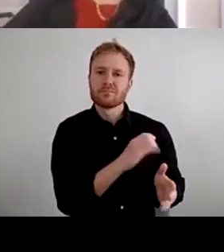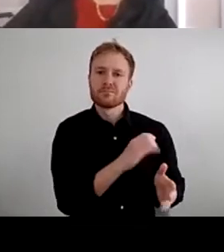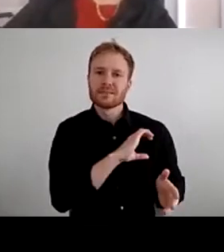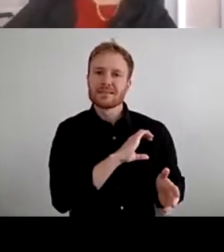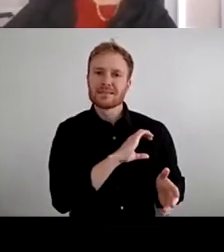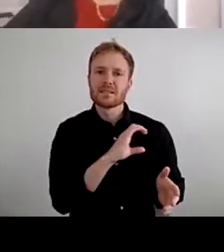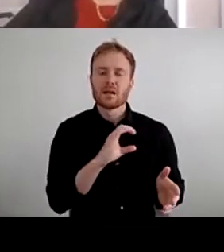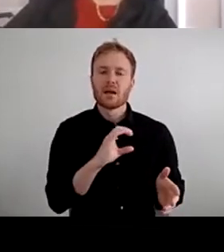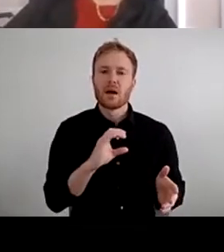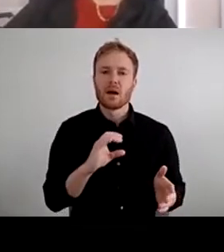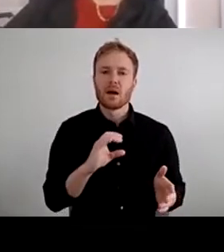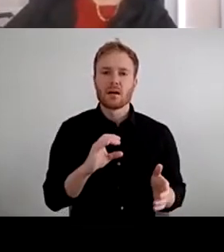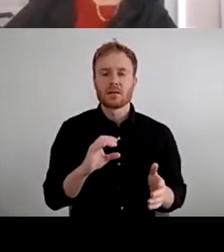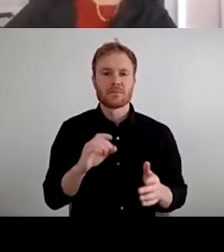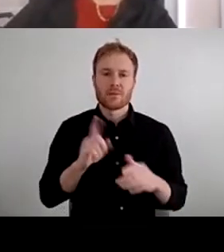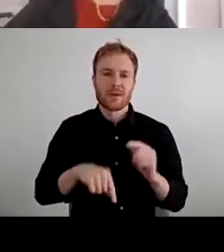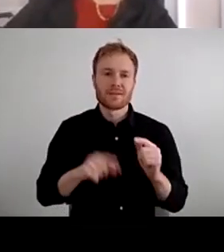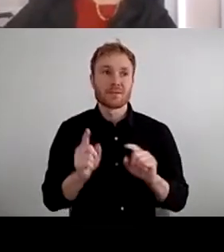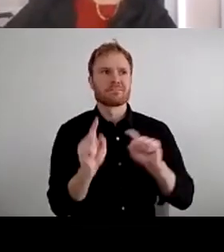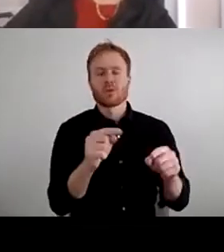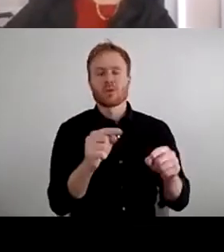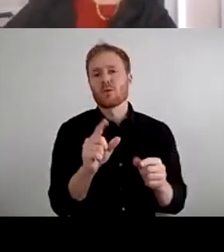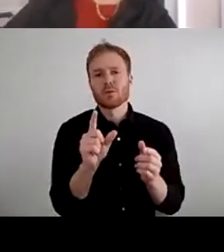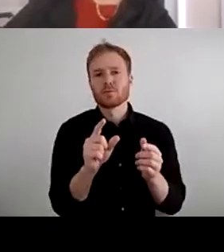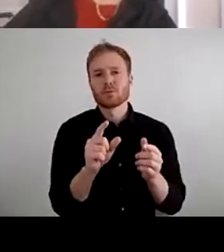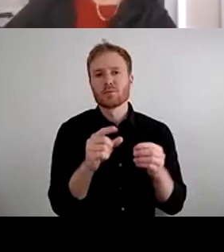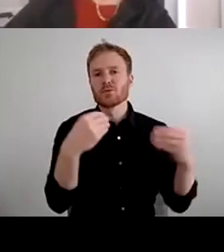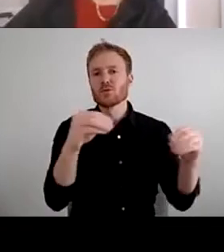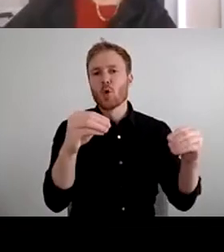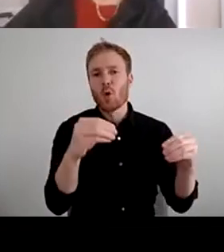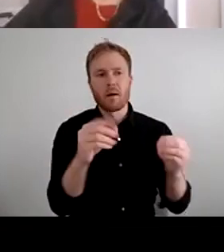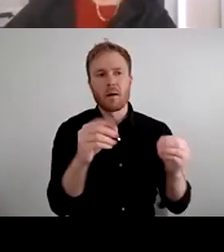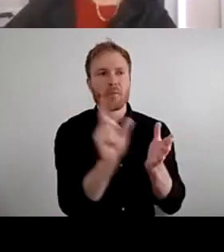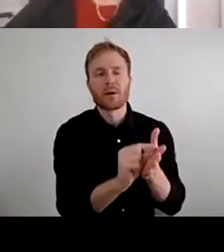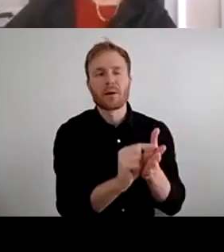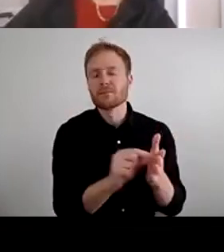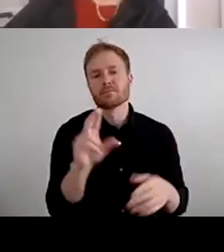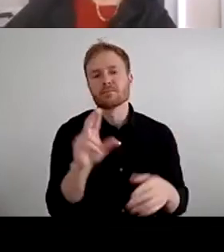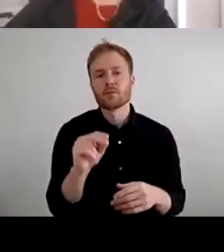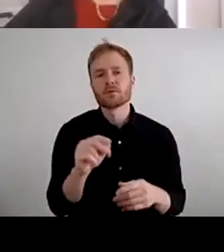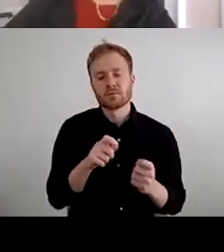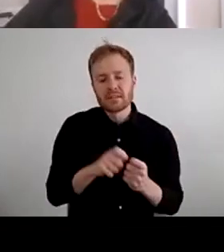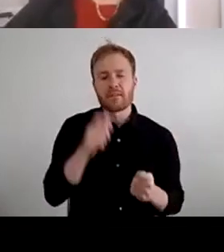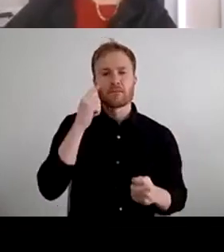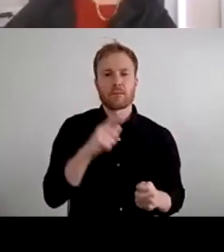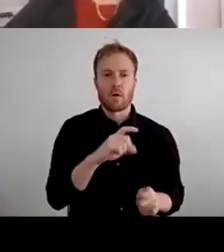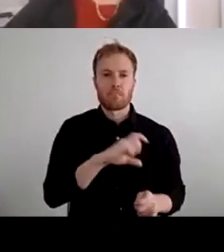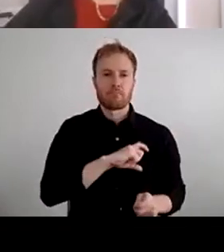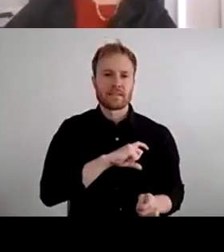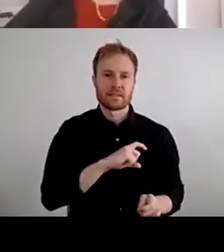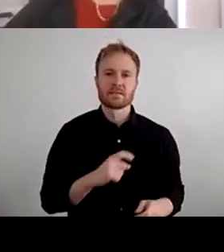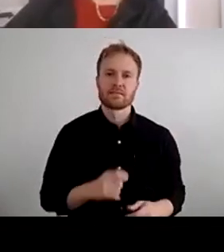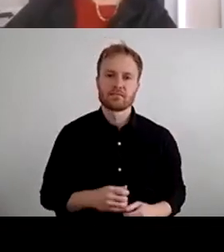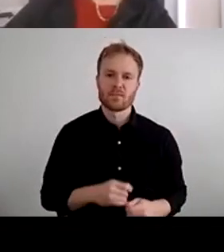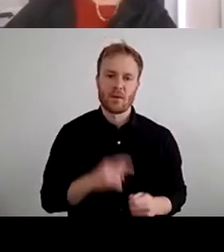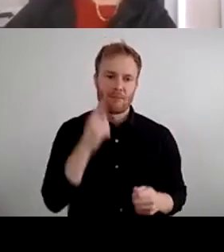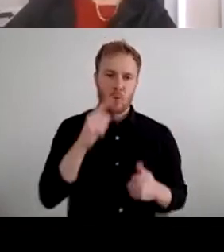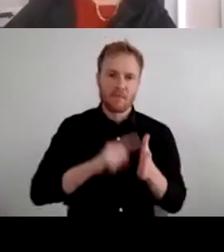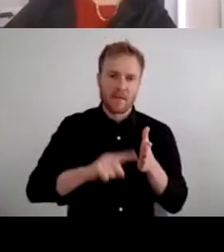at another location. A lot of it was for sensitive law enforcement investigations. Hopefully that helps clarify it a little bit